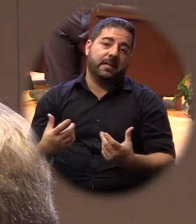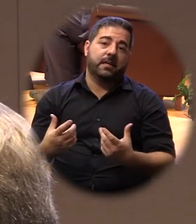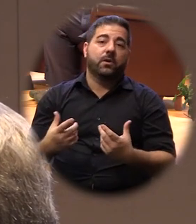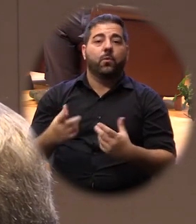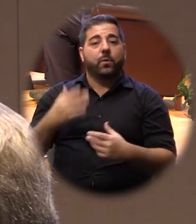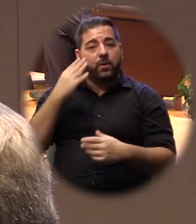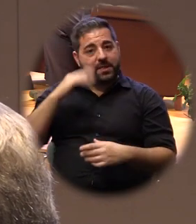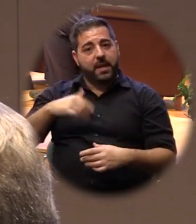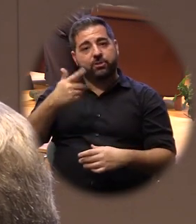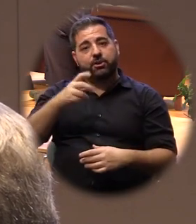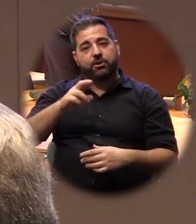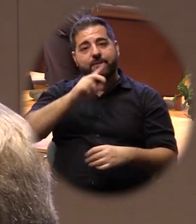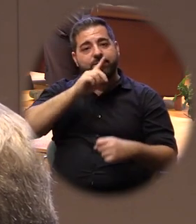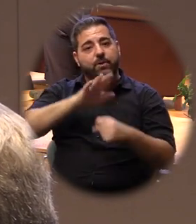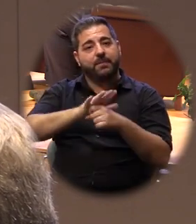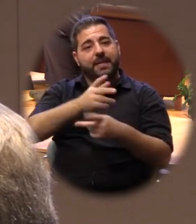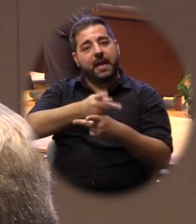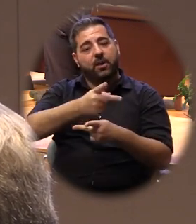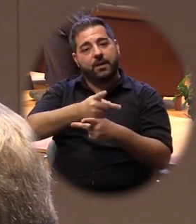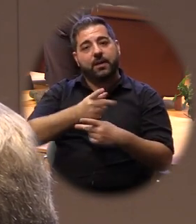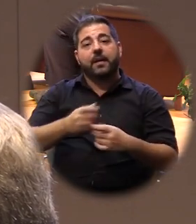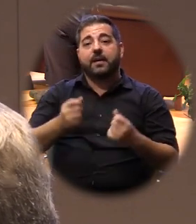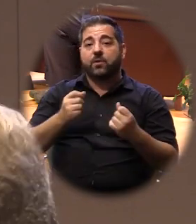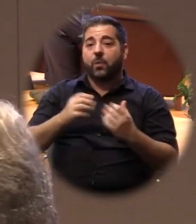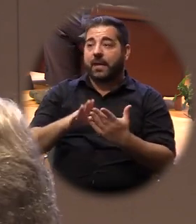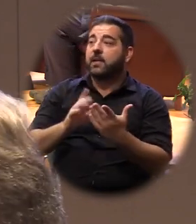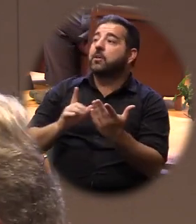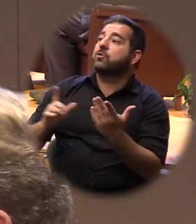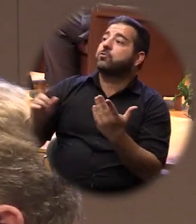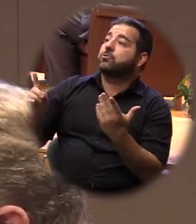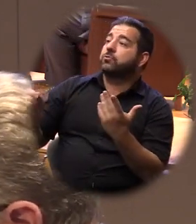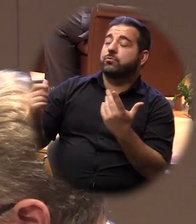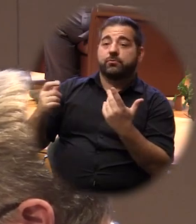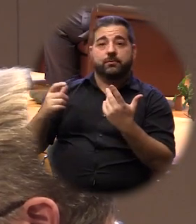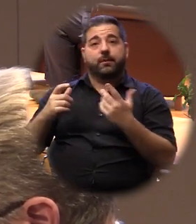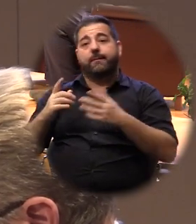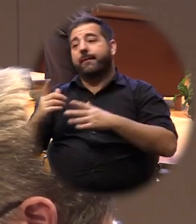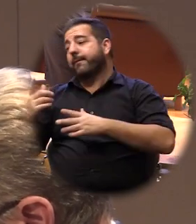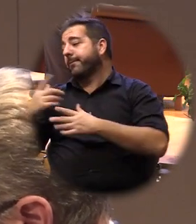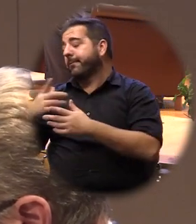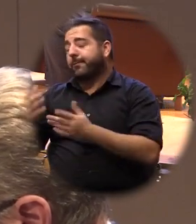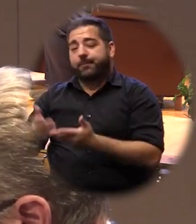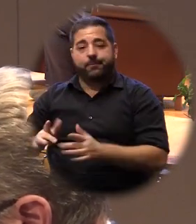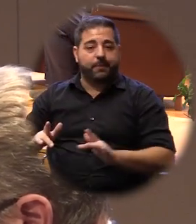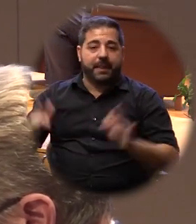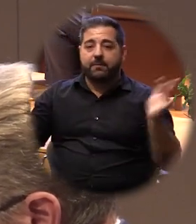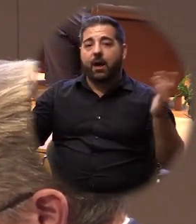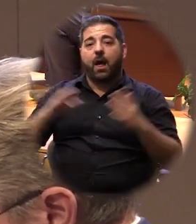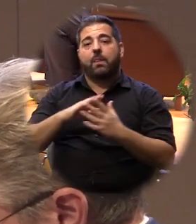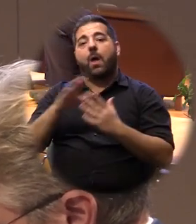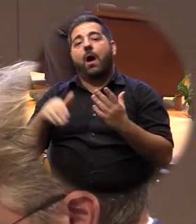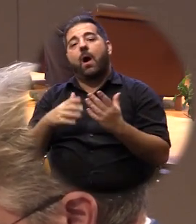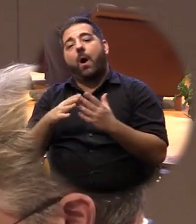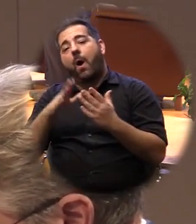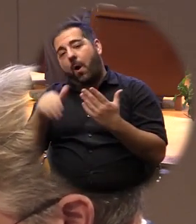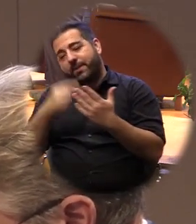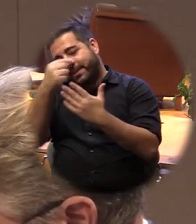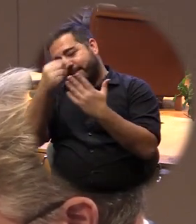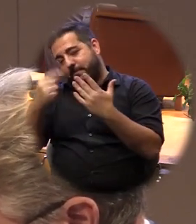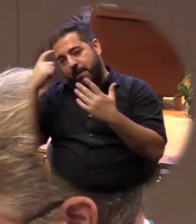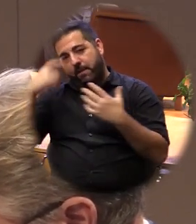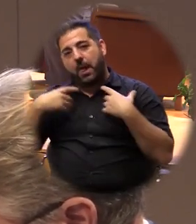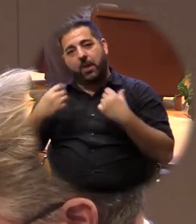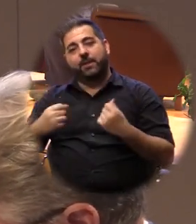affirming care is a way of alleviating distress and gender dysphoria, depression, anxiety, a lot of those mental health symptoms